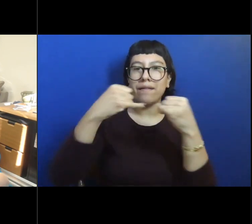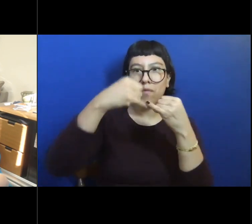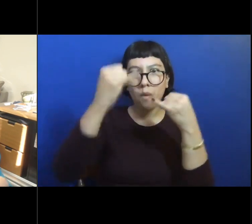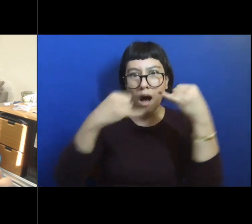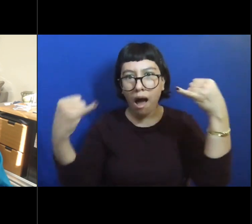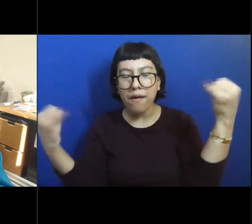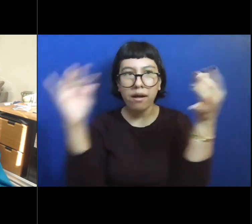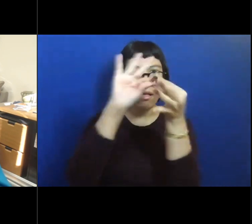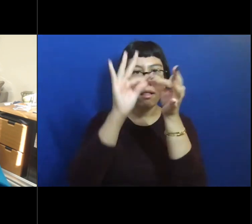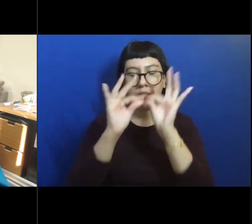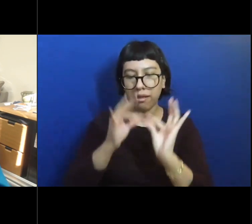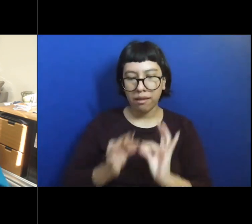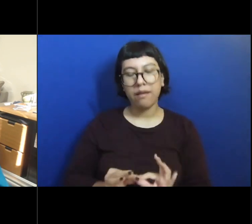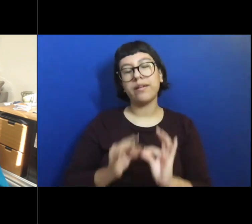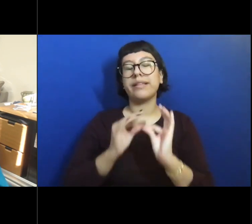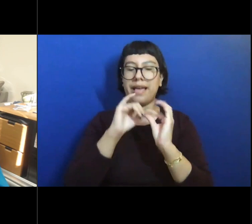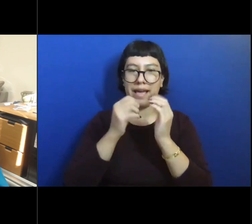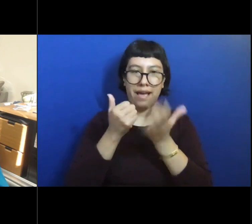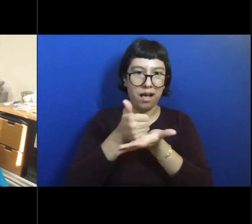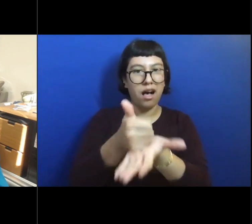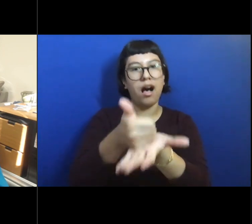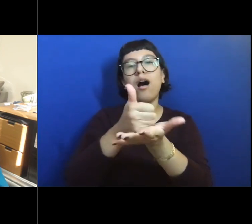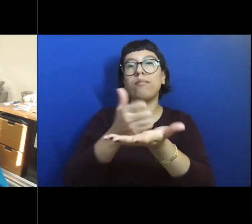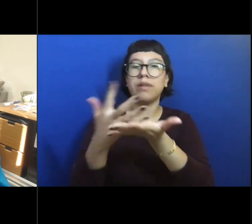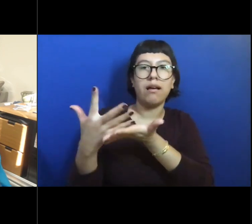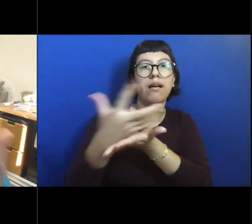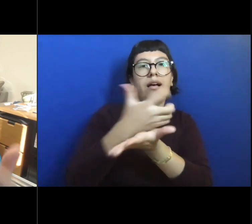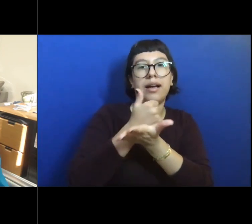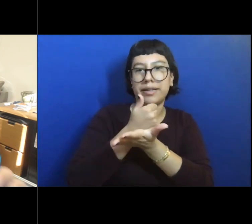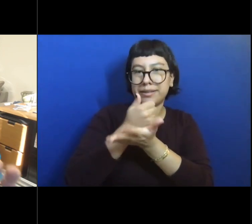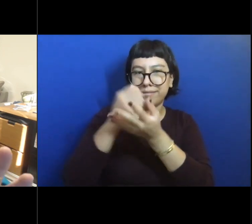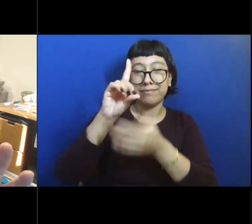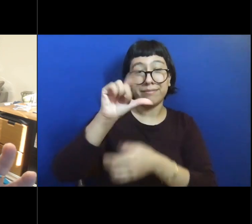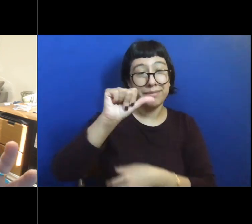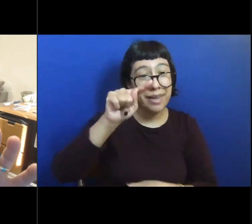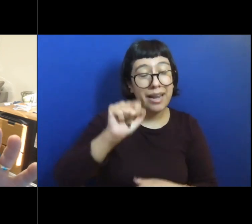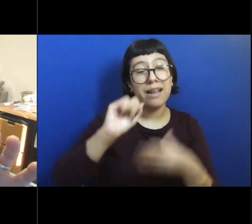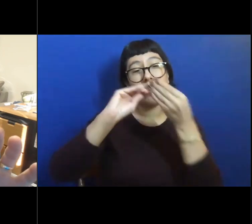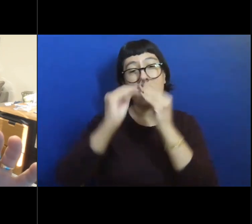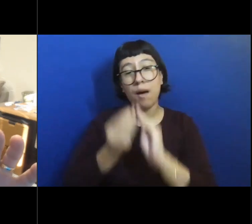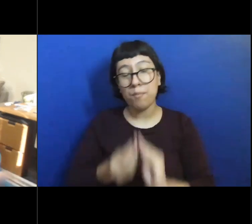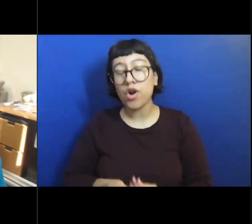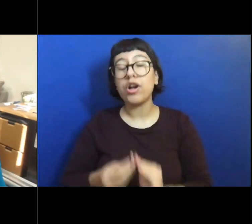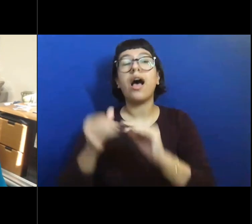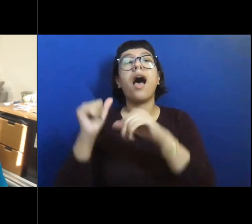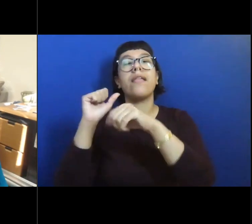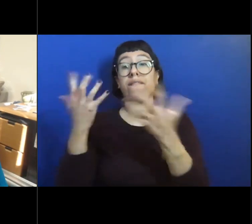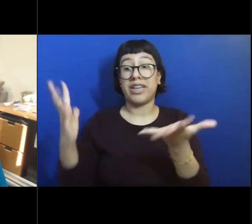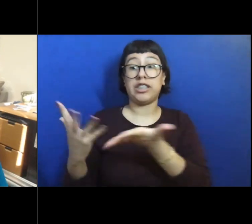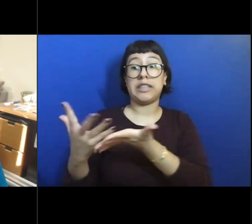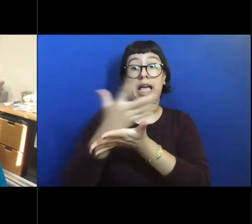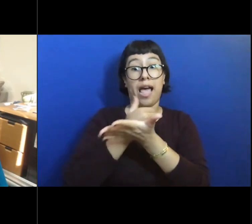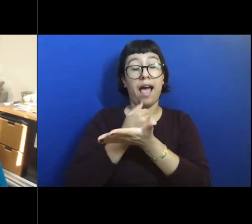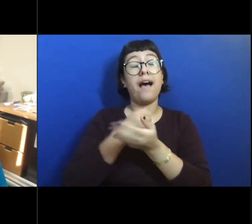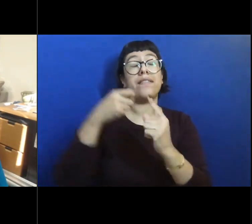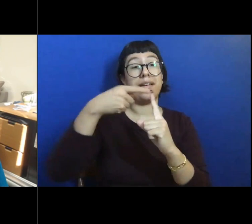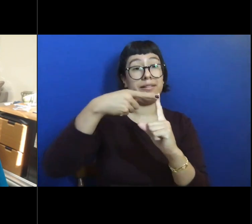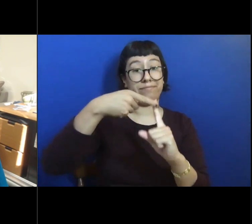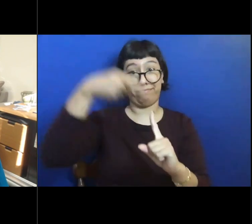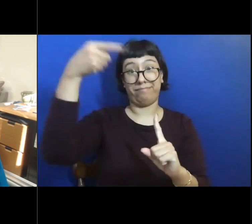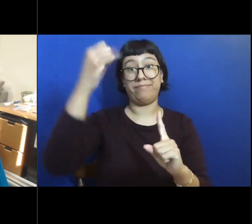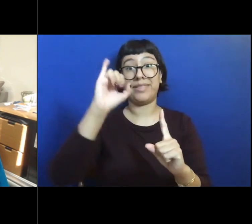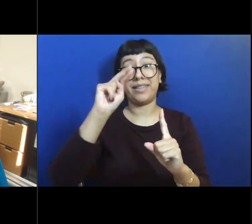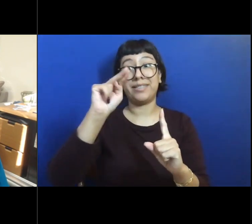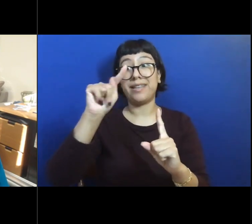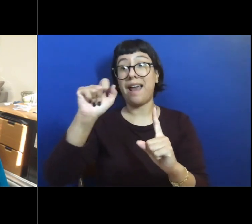help drive everything, that collect all the weather instrument data and send it back through the antenna back down to the weather office. But